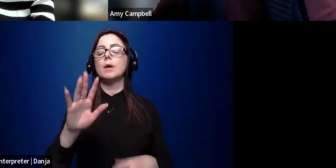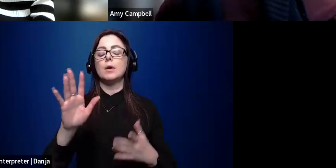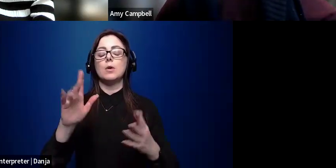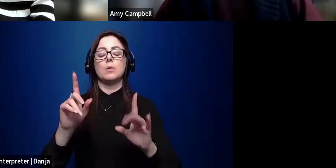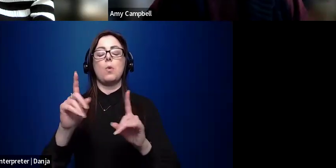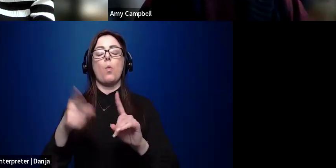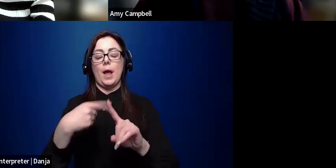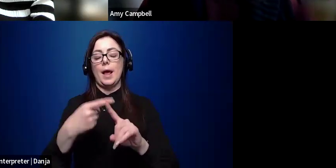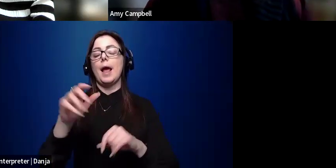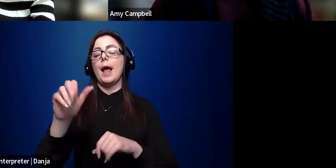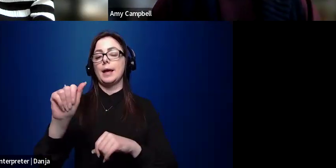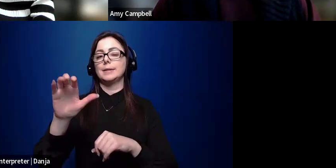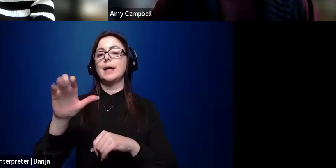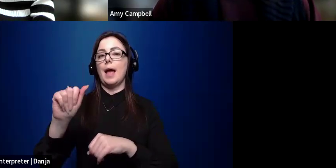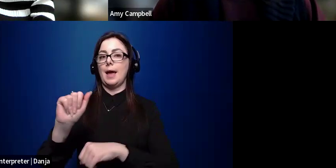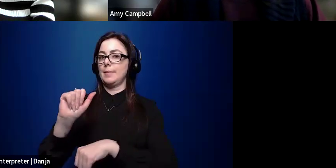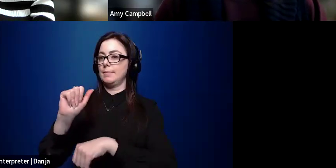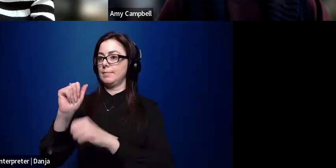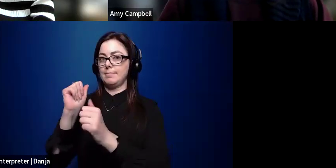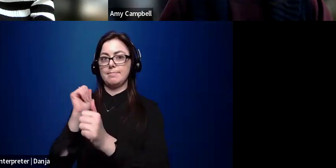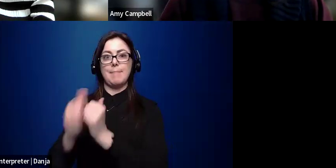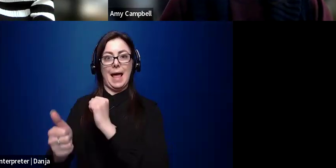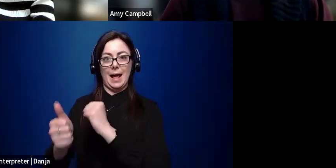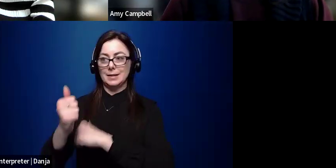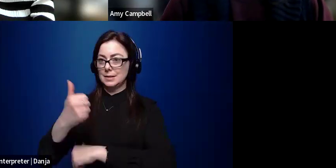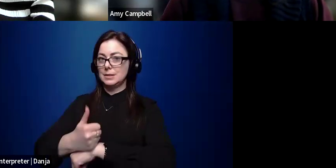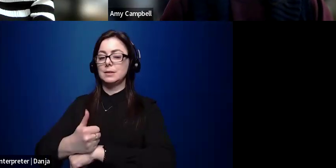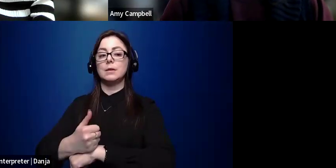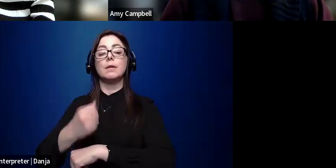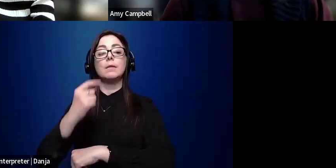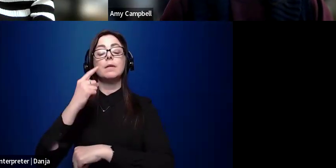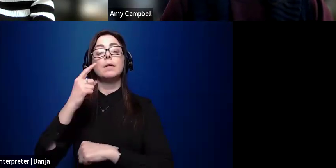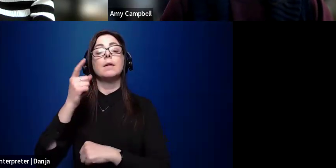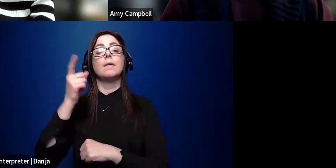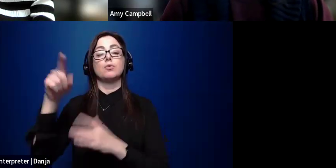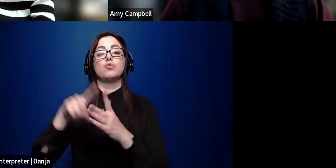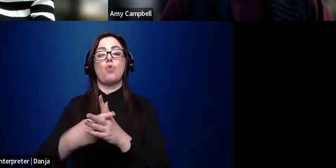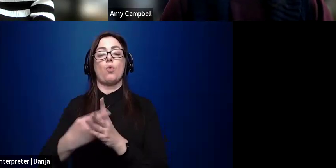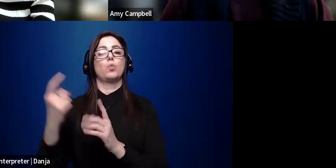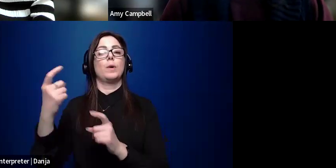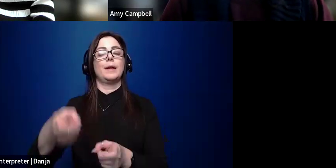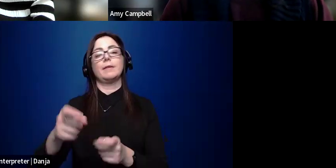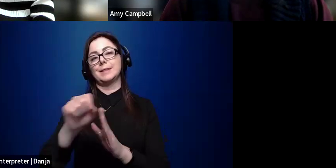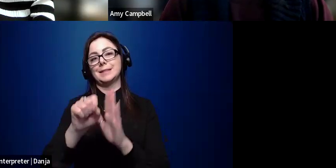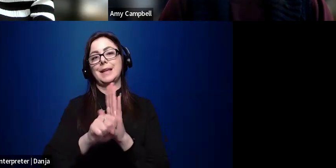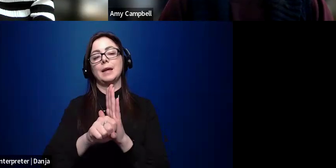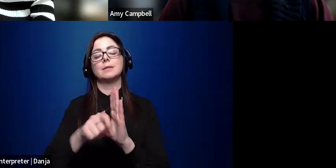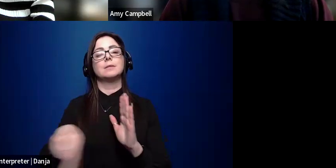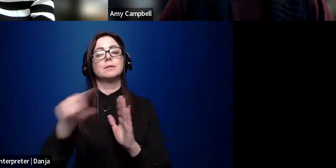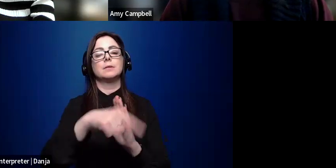passed, to get states to do the expansion, they started giving the states a 90%